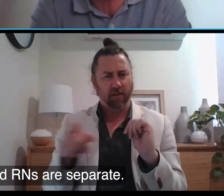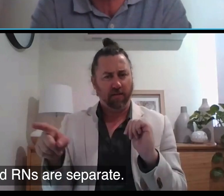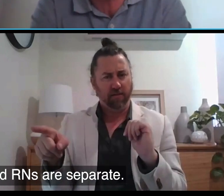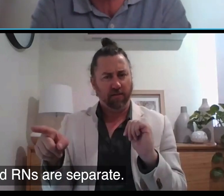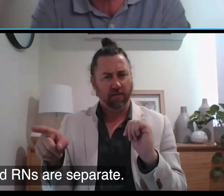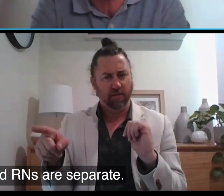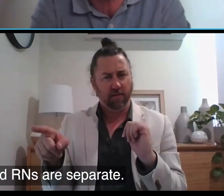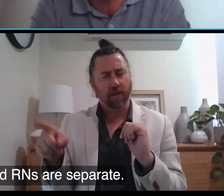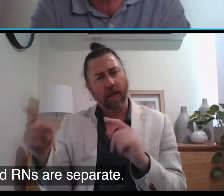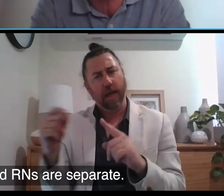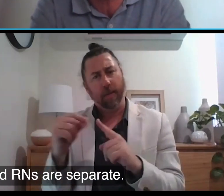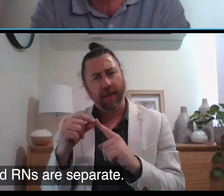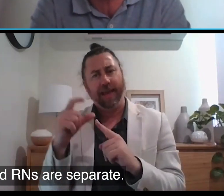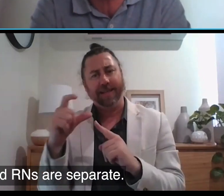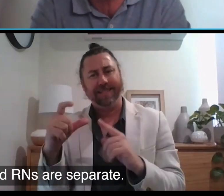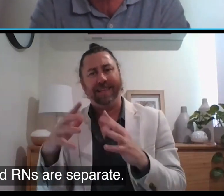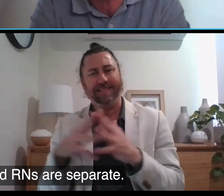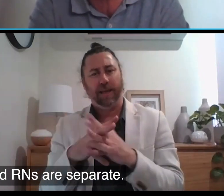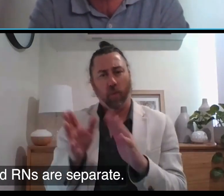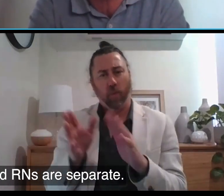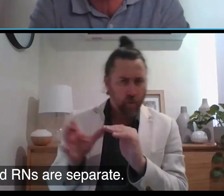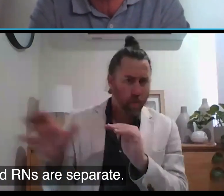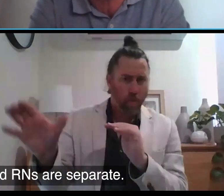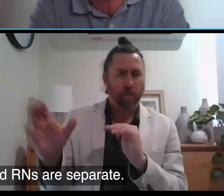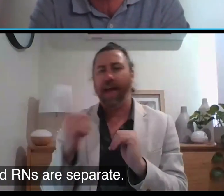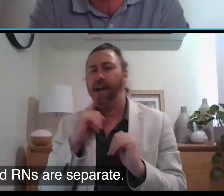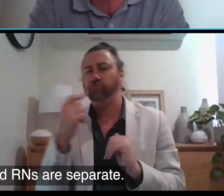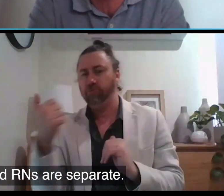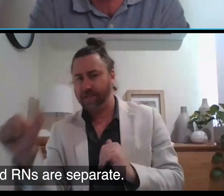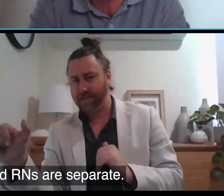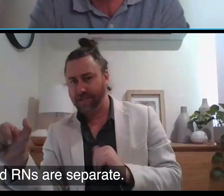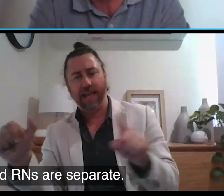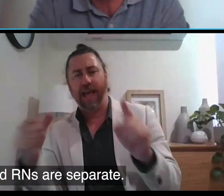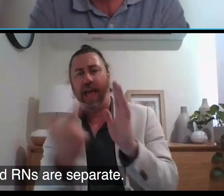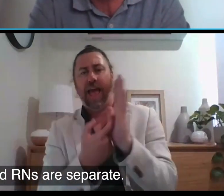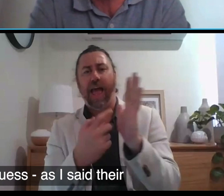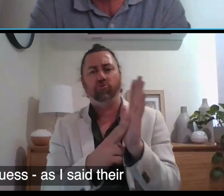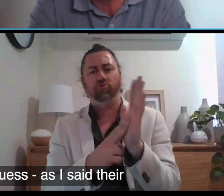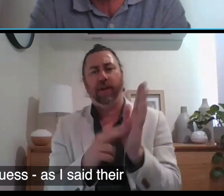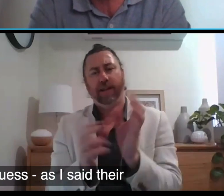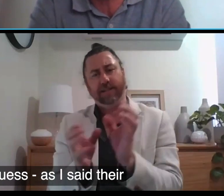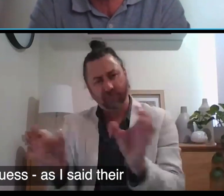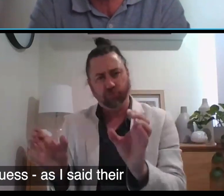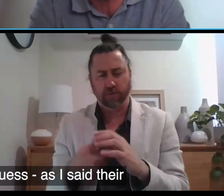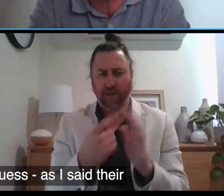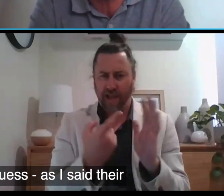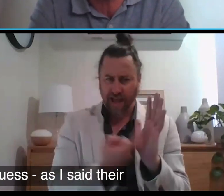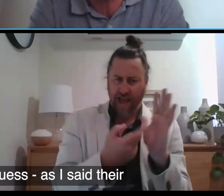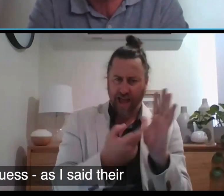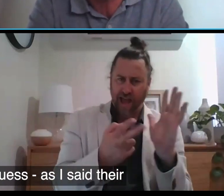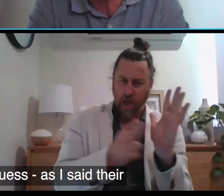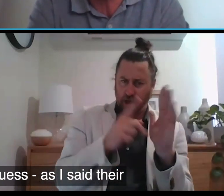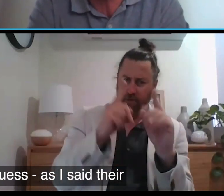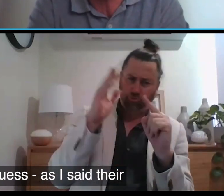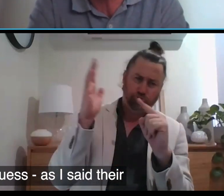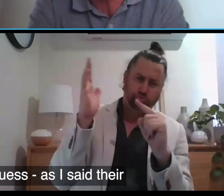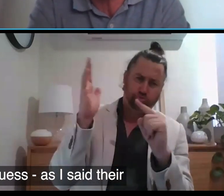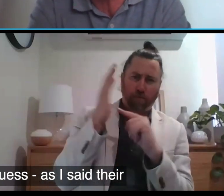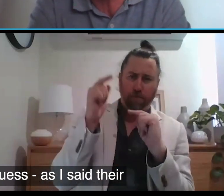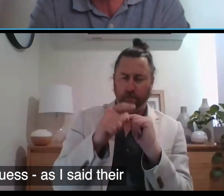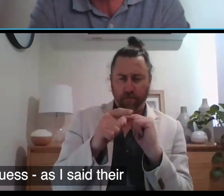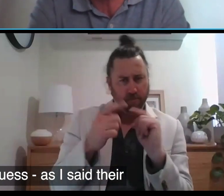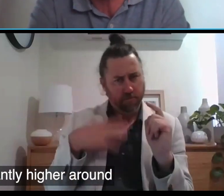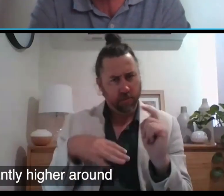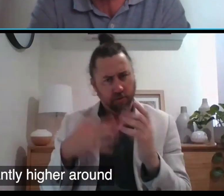of the PCW bucket, 160 minutes, and RNs are separate. The RNs are the ones that, I